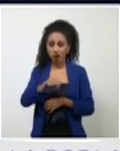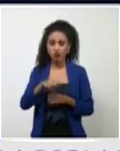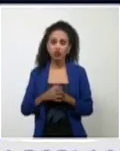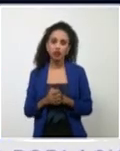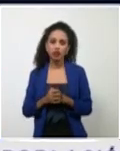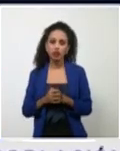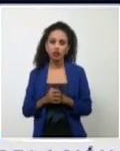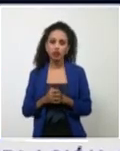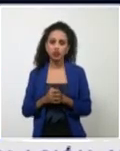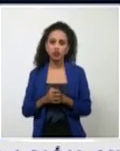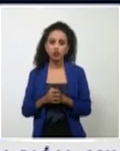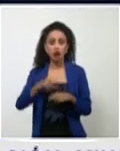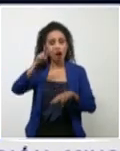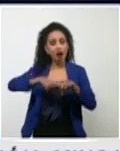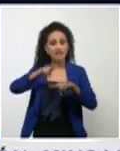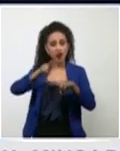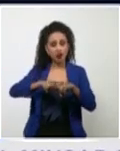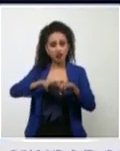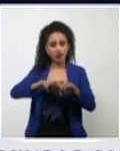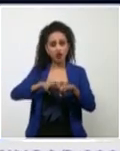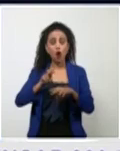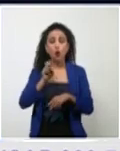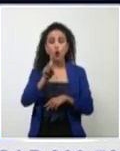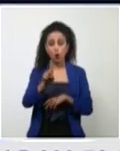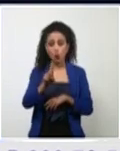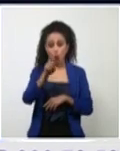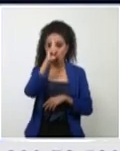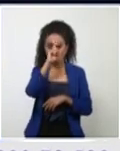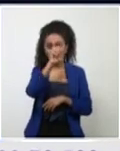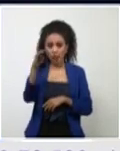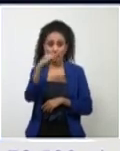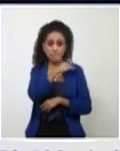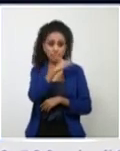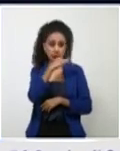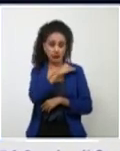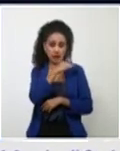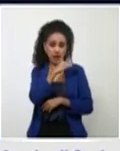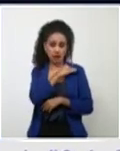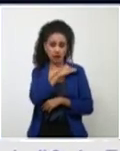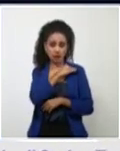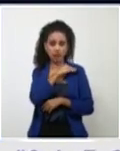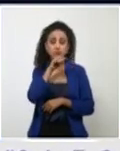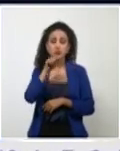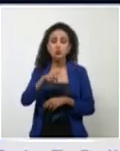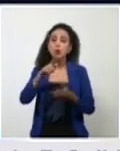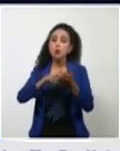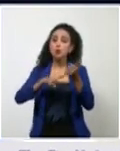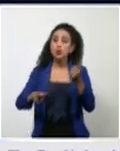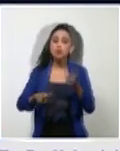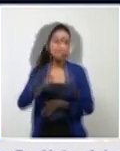Hospital in Havana and 1 at the Mario Muñoz Monroy Military Hospital in Matanzas.